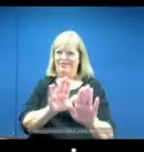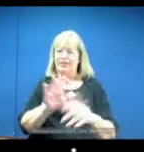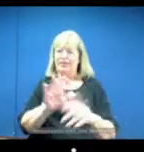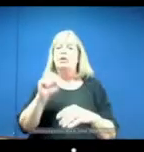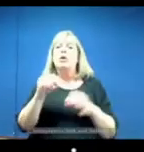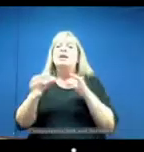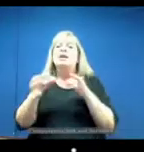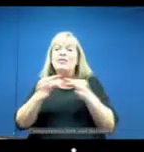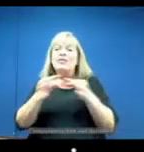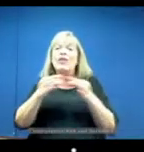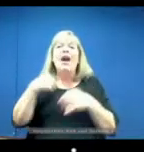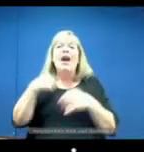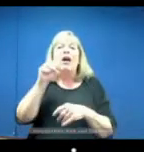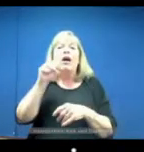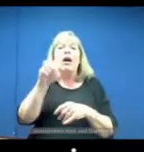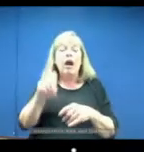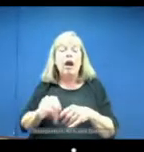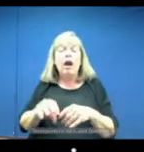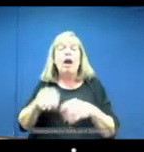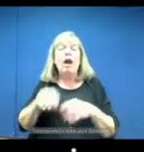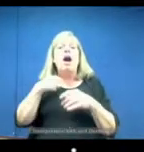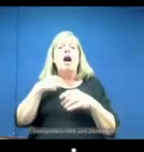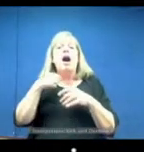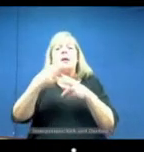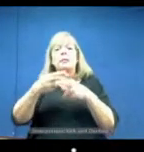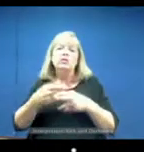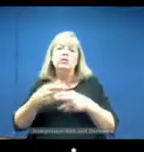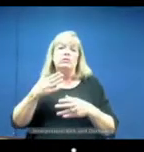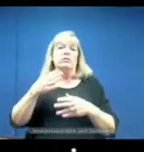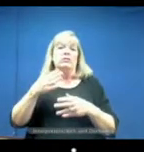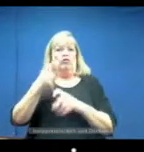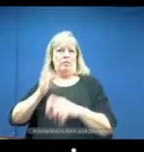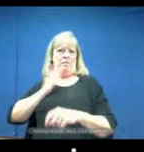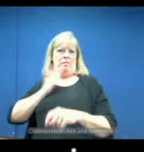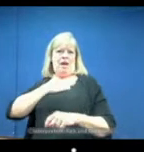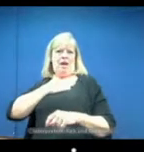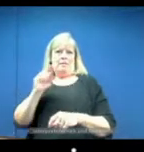definitions that I gave you when I cited Maryland will be there